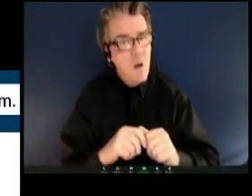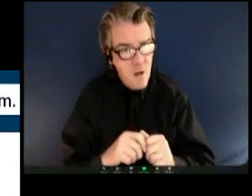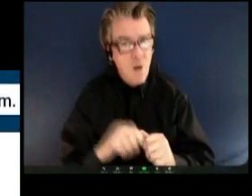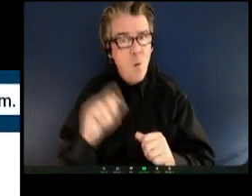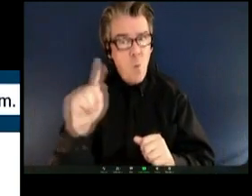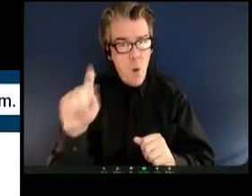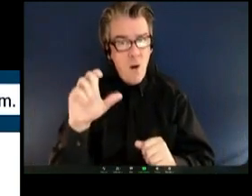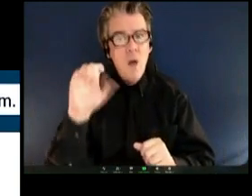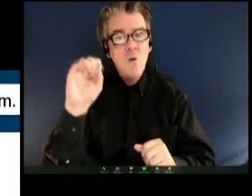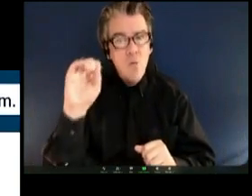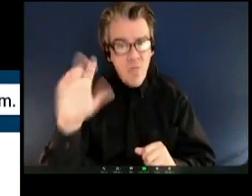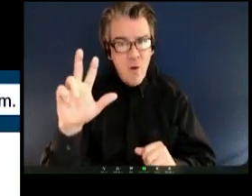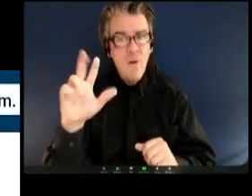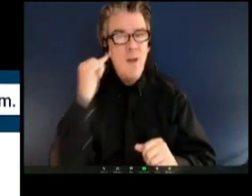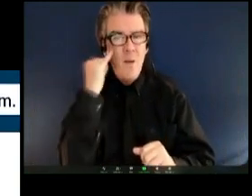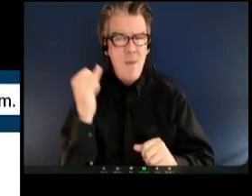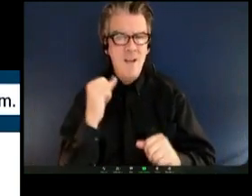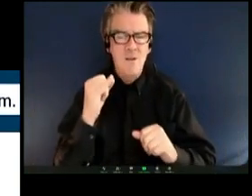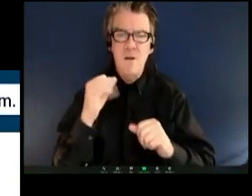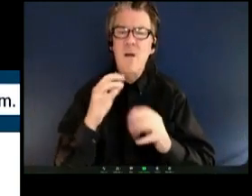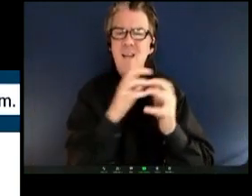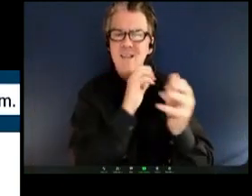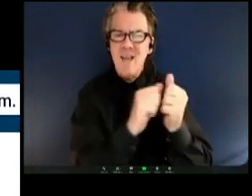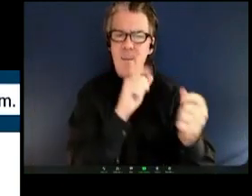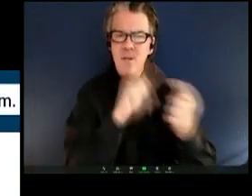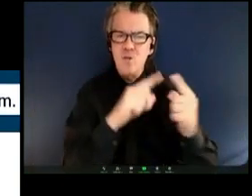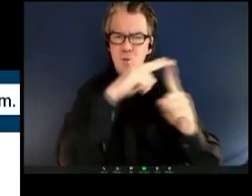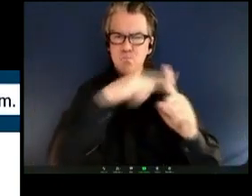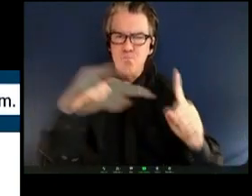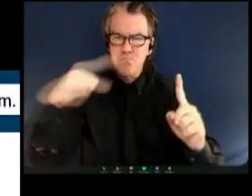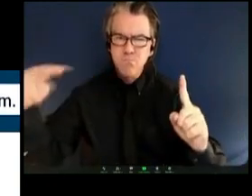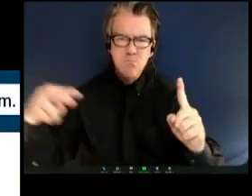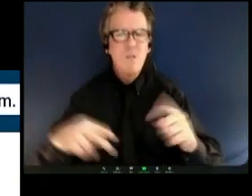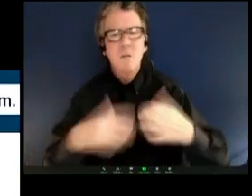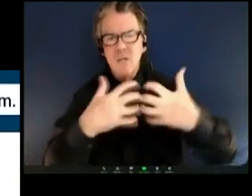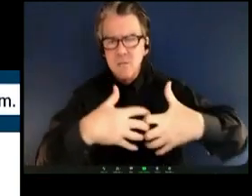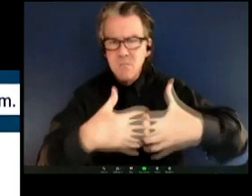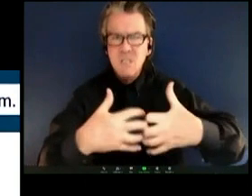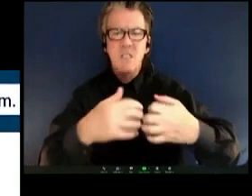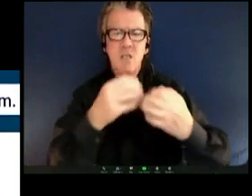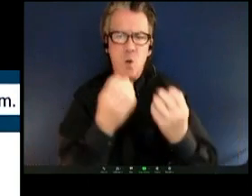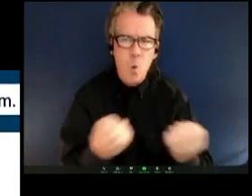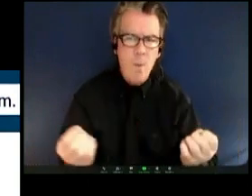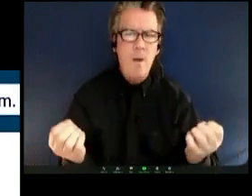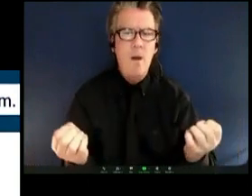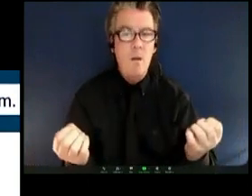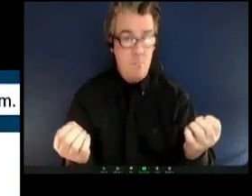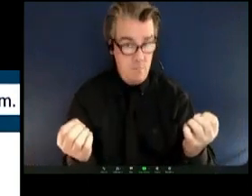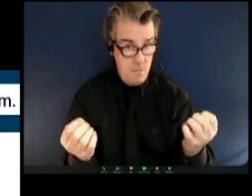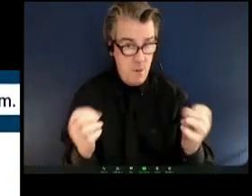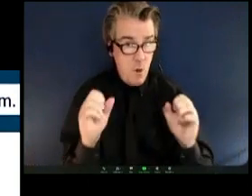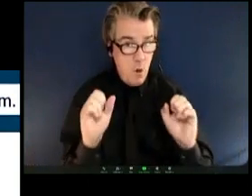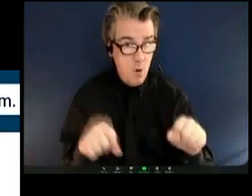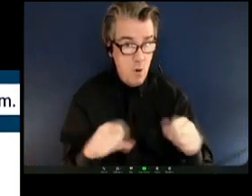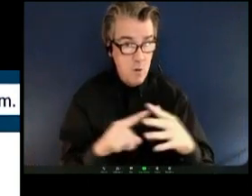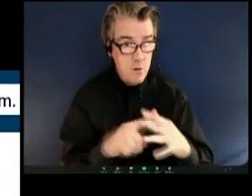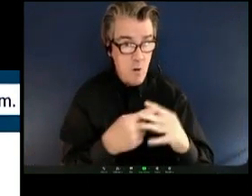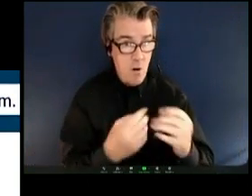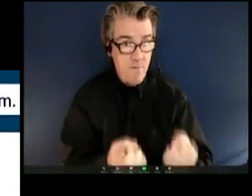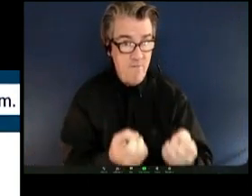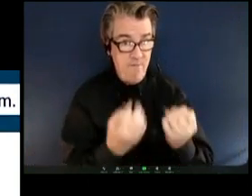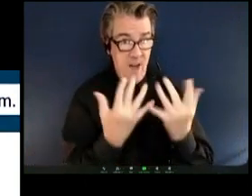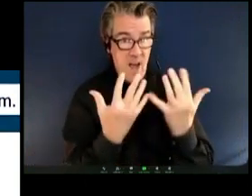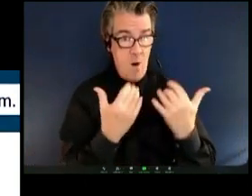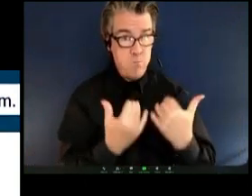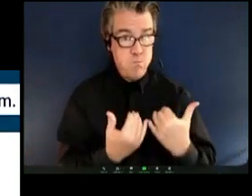out patrolling and inspecting those lines, and we could find more instances of damage. Mark is going to share more on that in just a moment. Finally, I